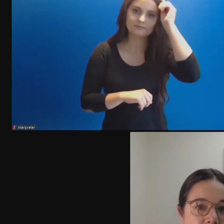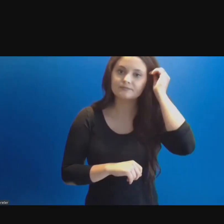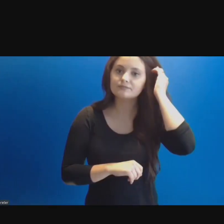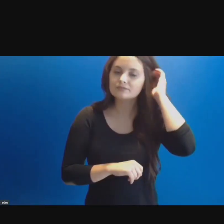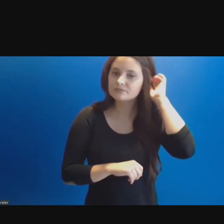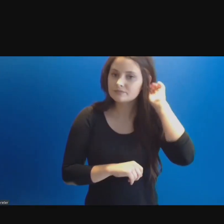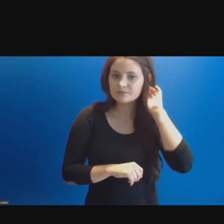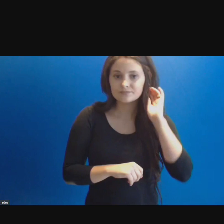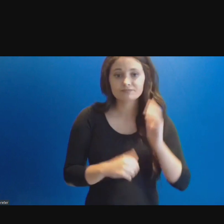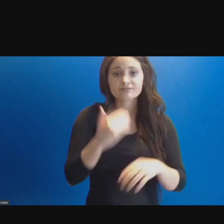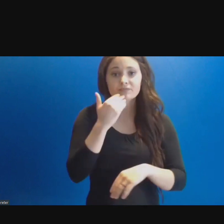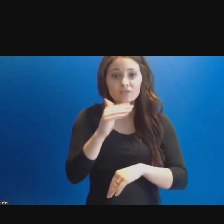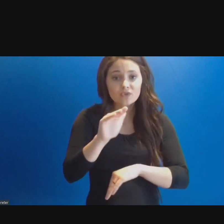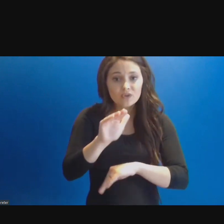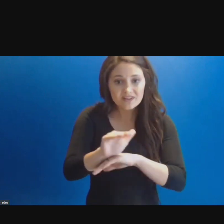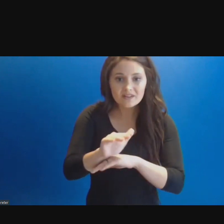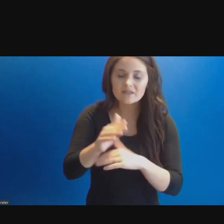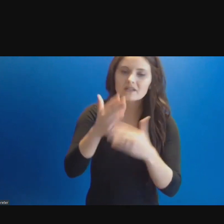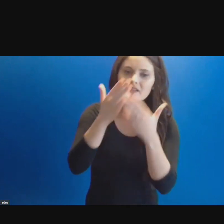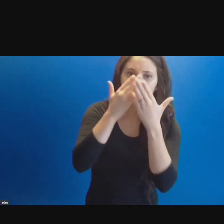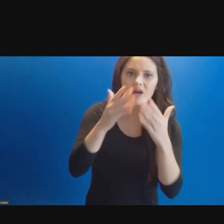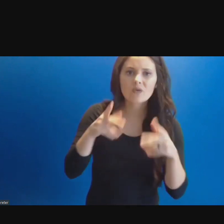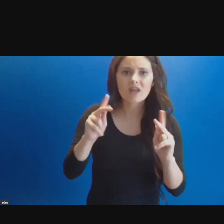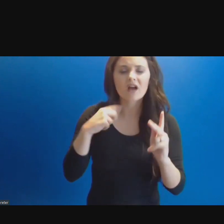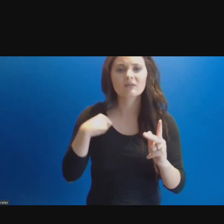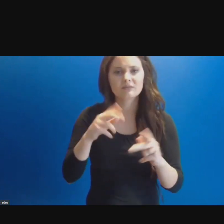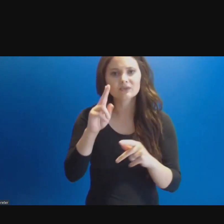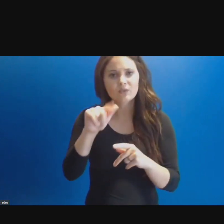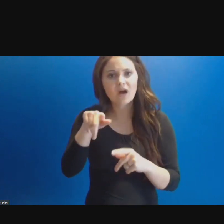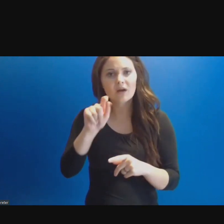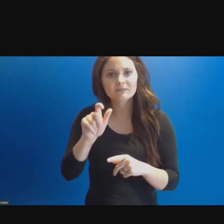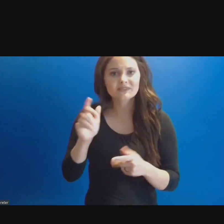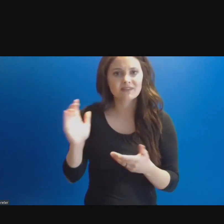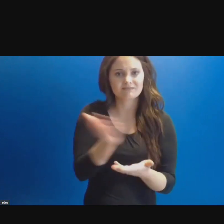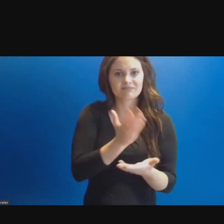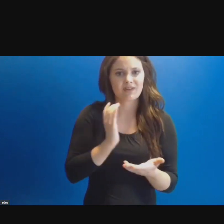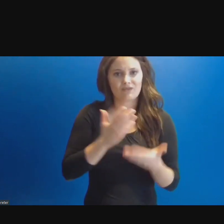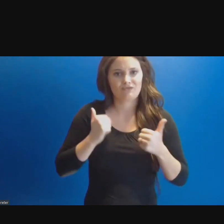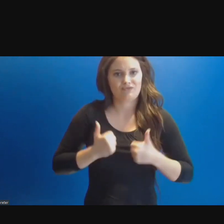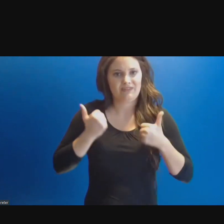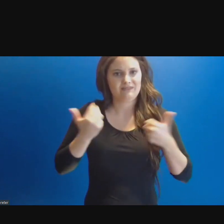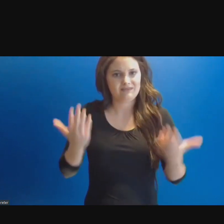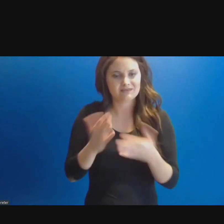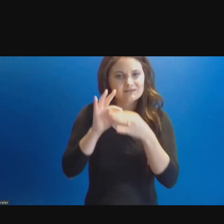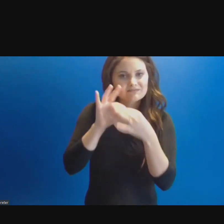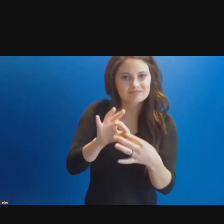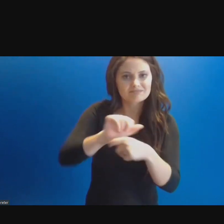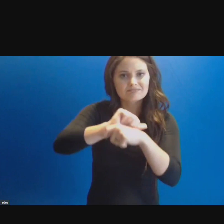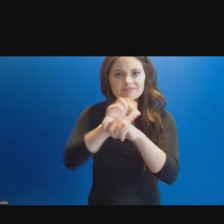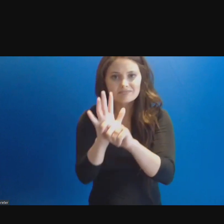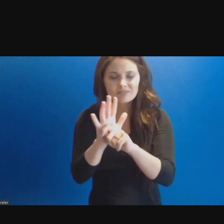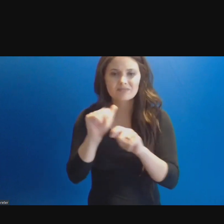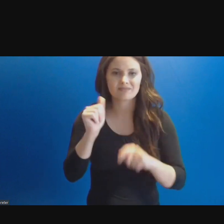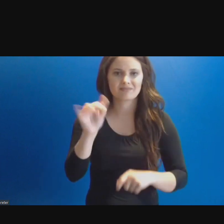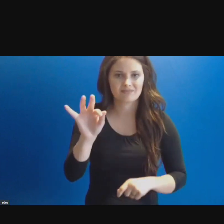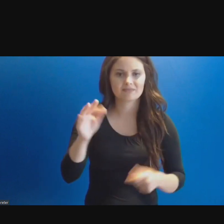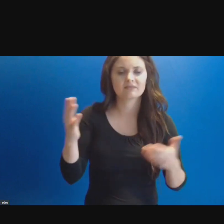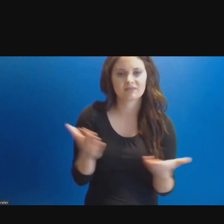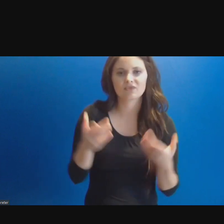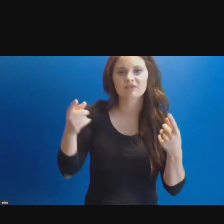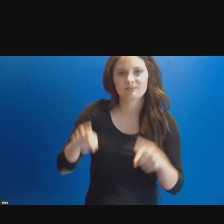Good evening, and thank you for allowing me to update our residents once again with regard to the COVID-19 situation here in